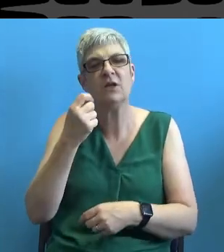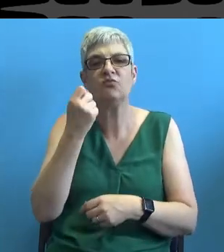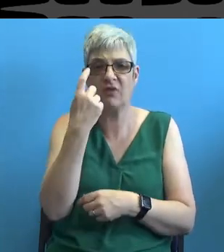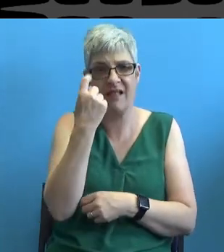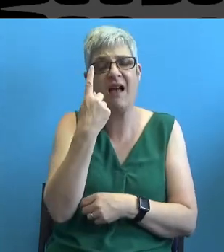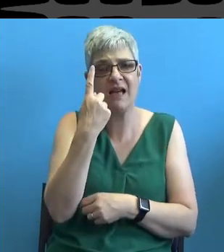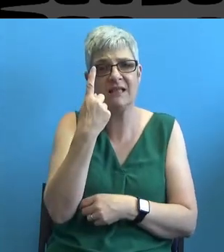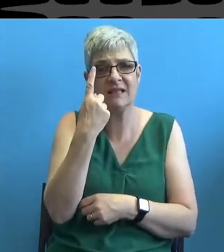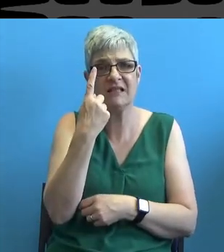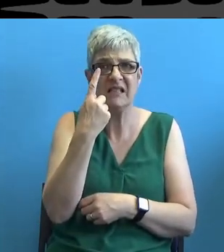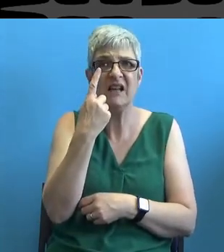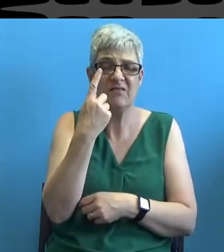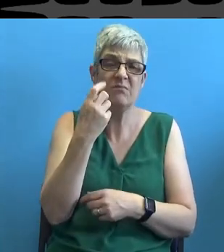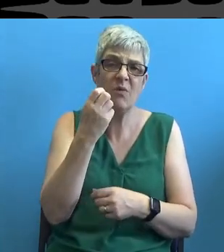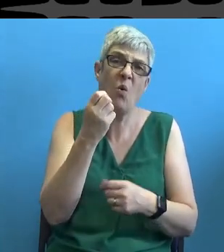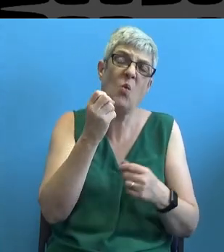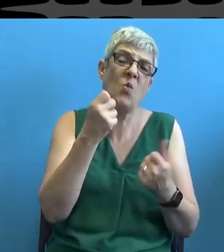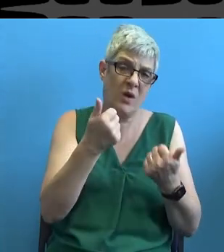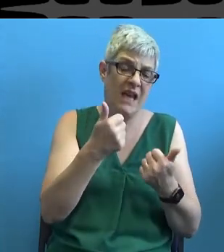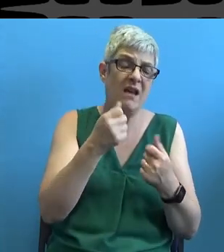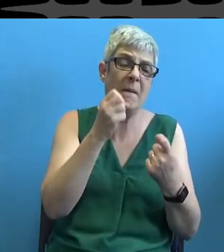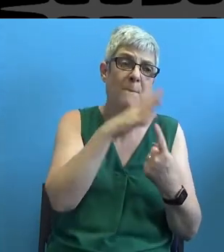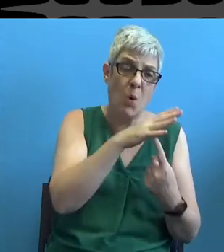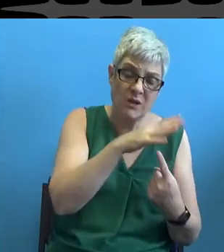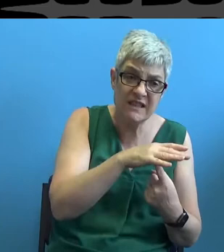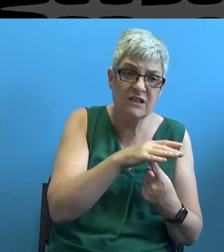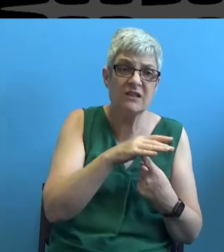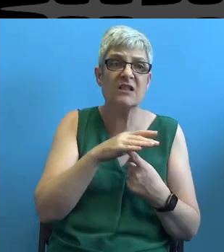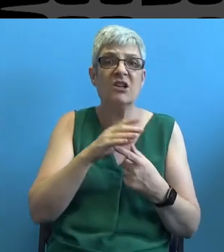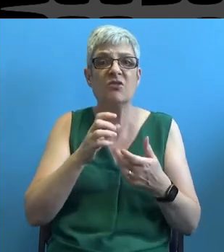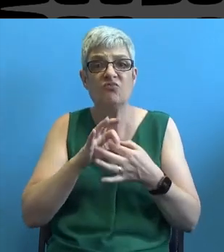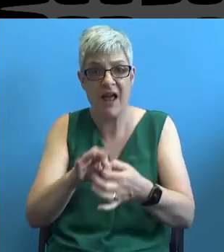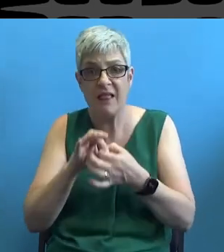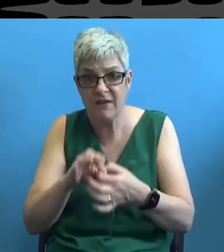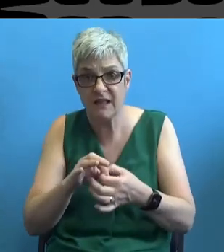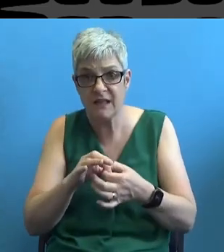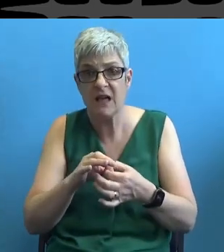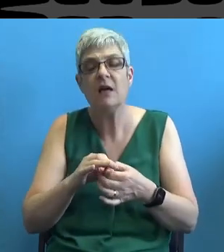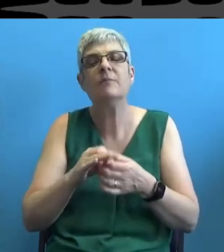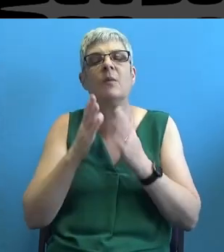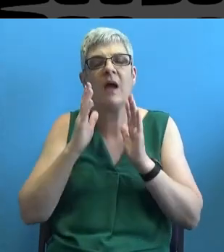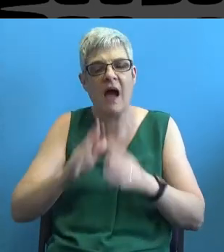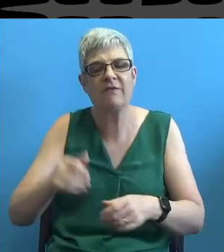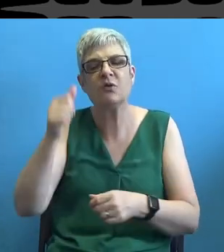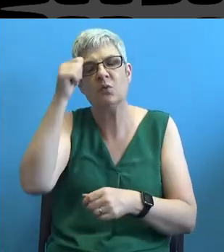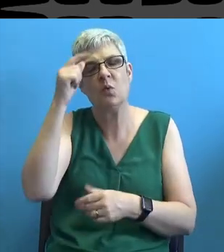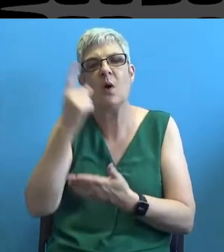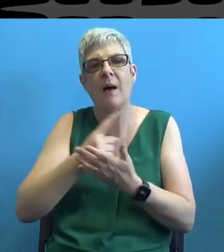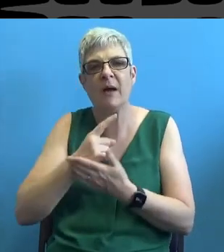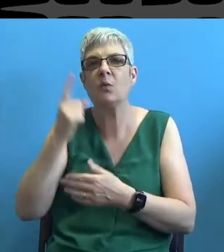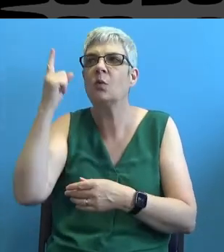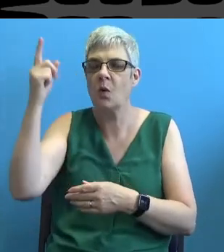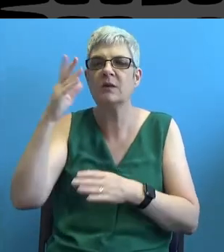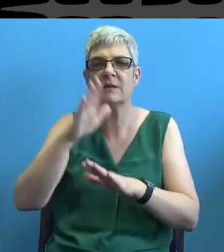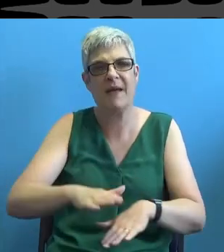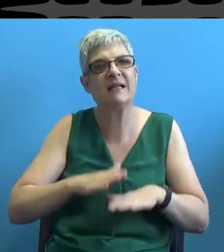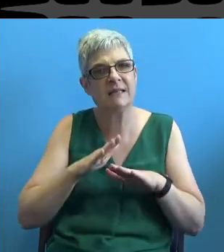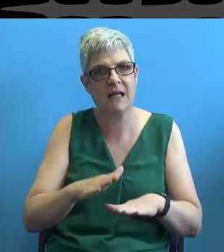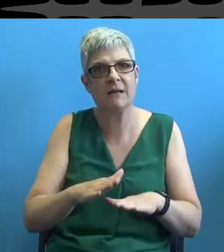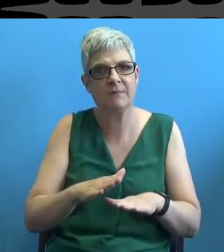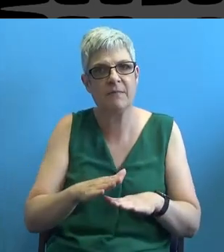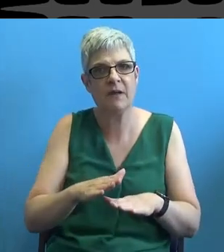be, without a keen sense of the mercy of God, it's pointless.